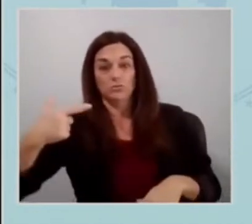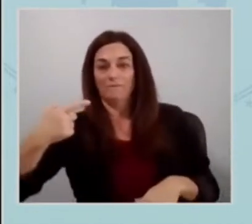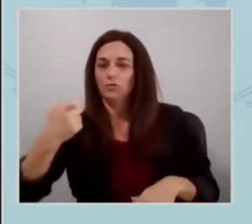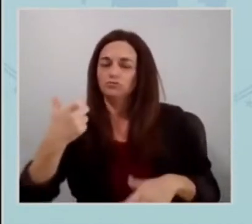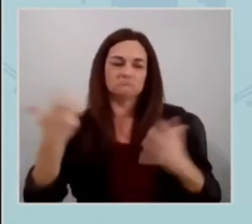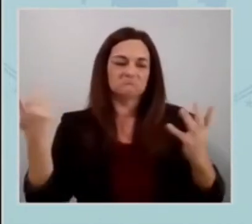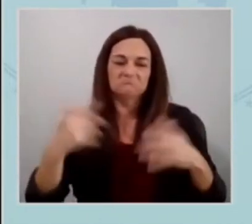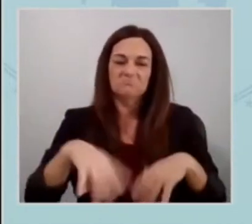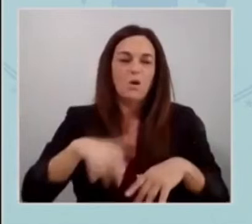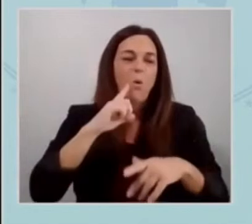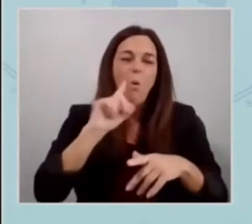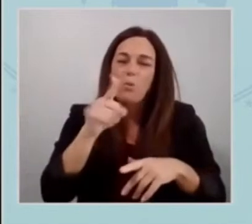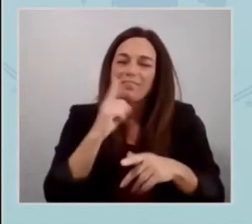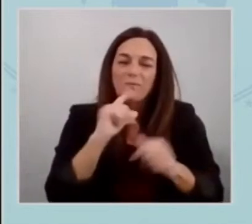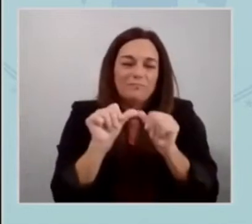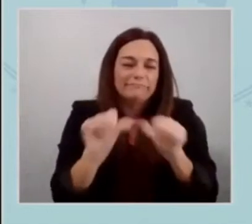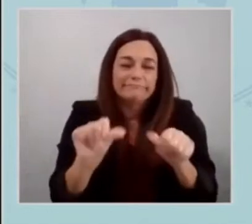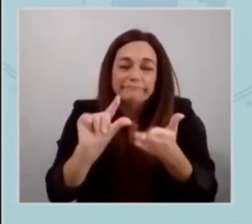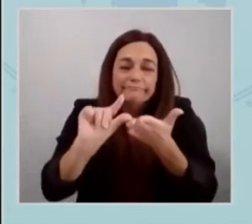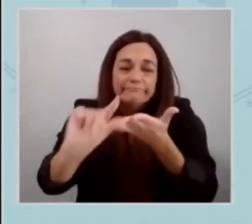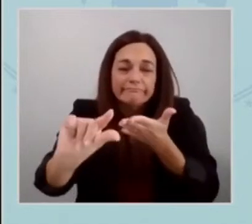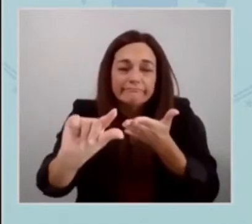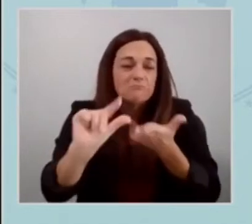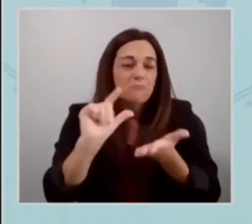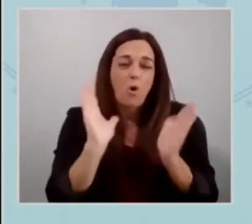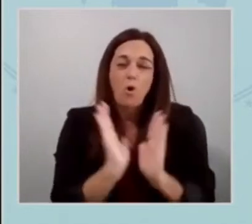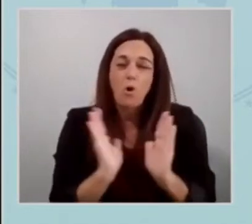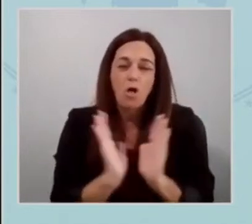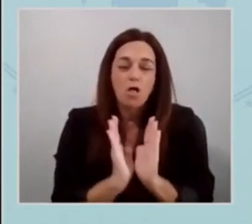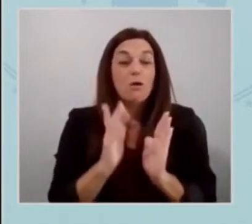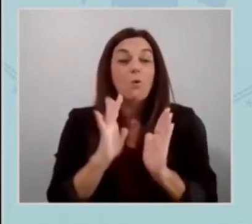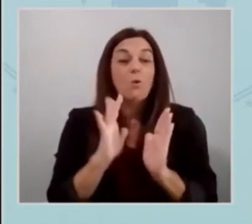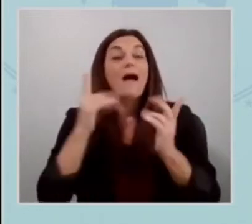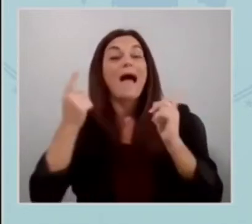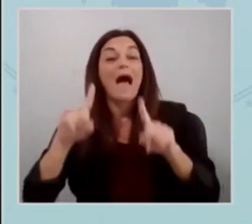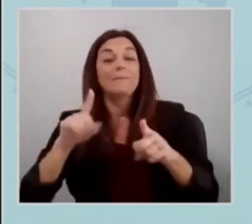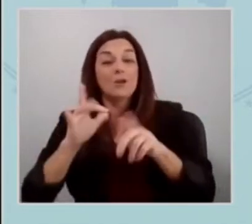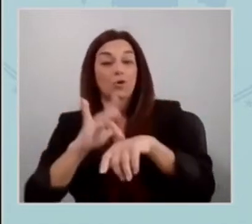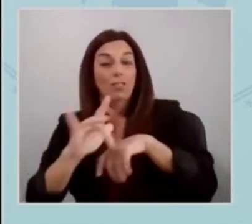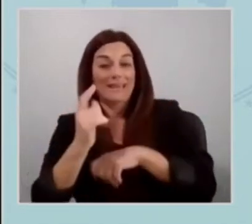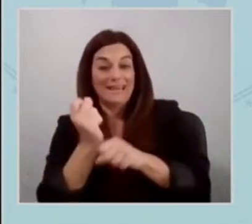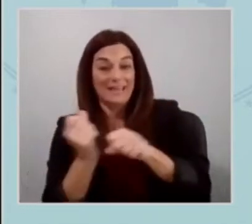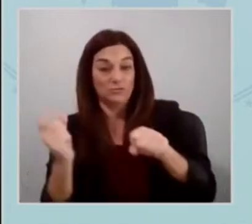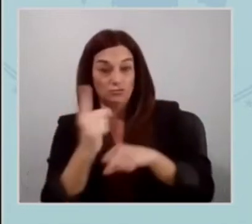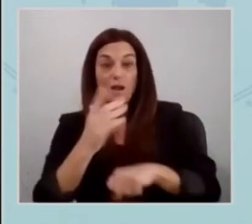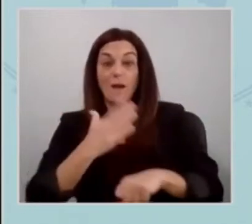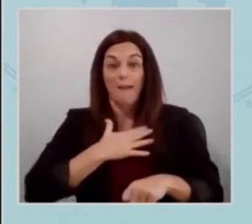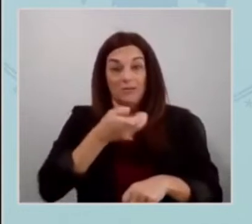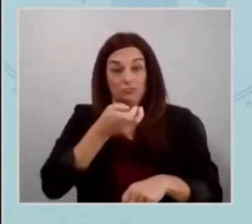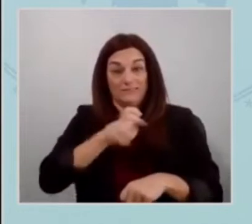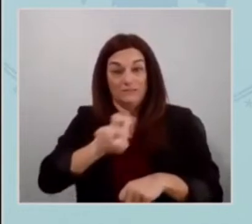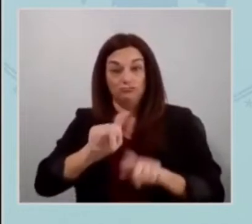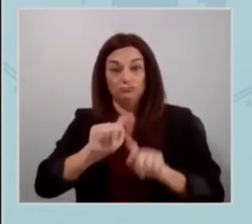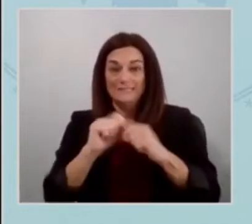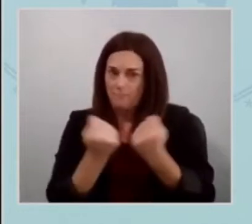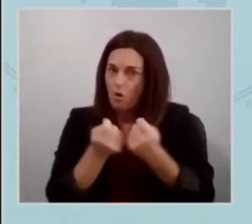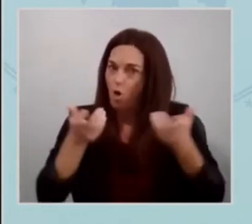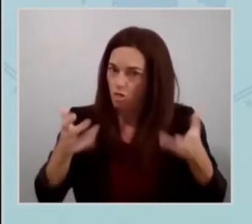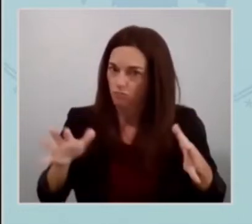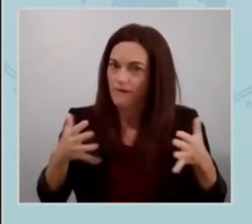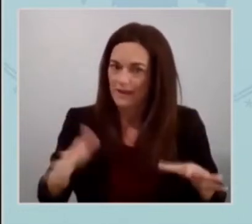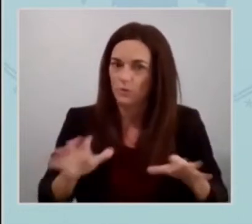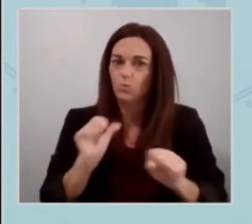duck session be now on January 21st. At best, there's only going to be a down payment on what's going to happen early next